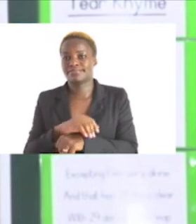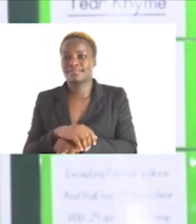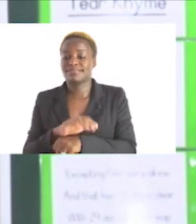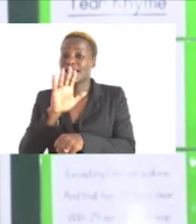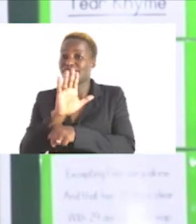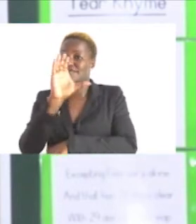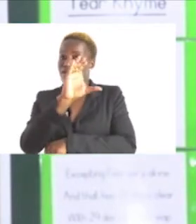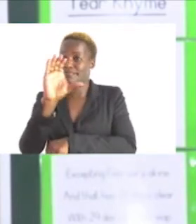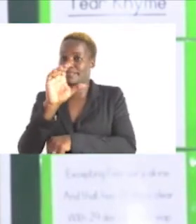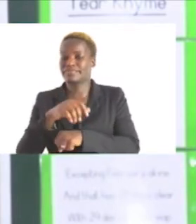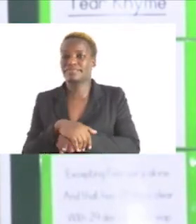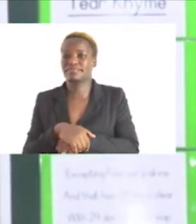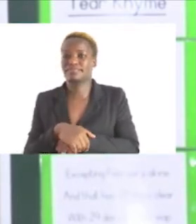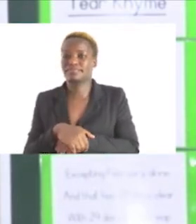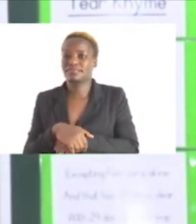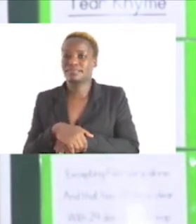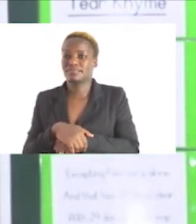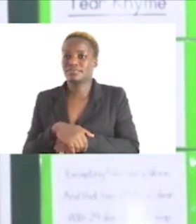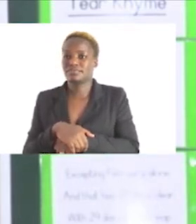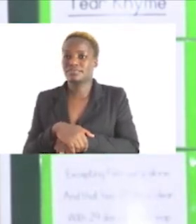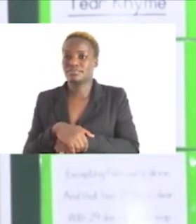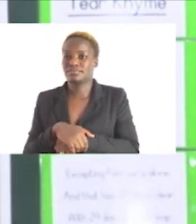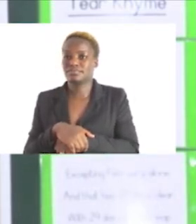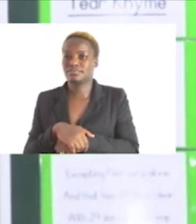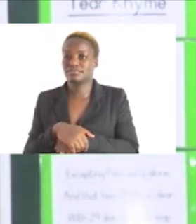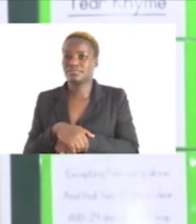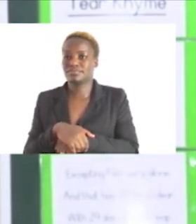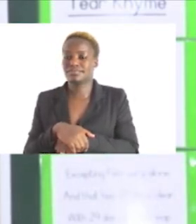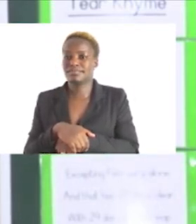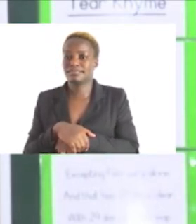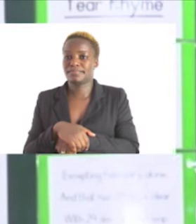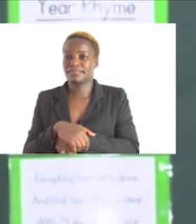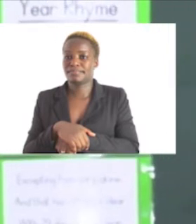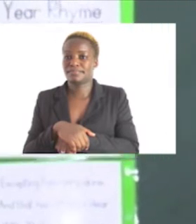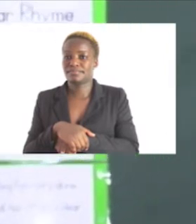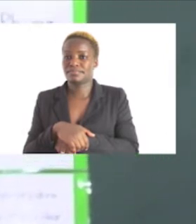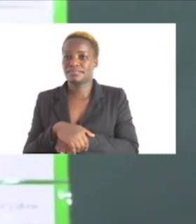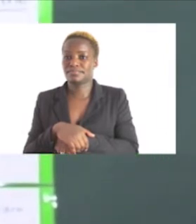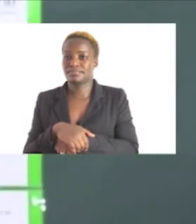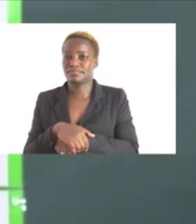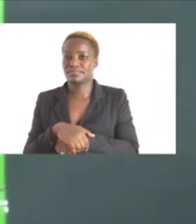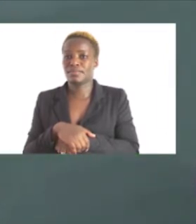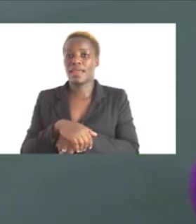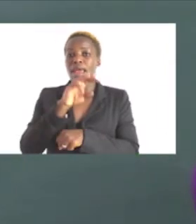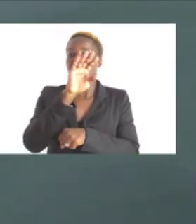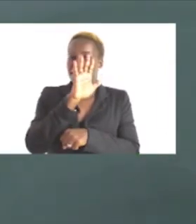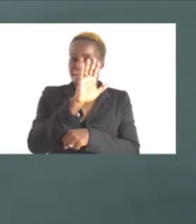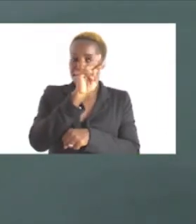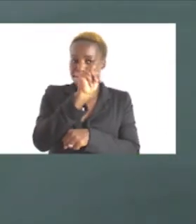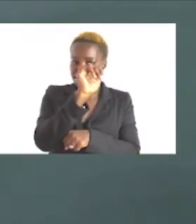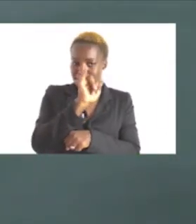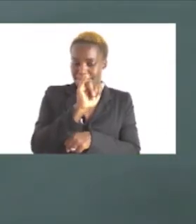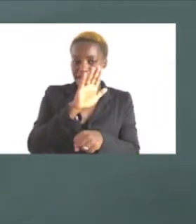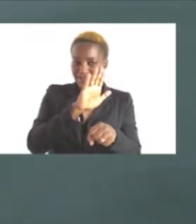fifth month, all right? And then we have September, we have May here.